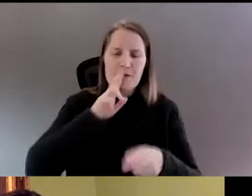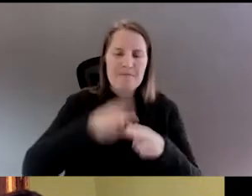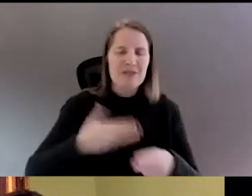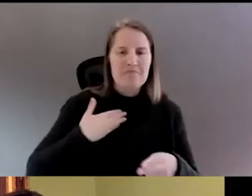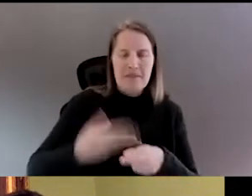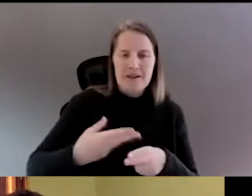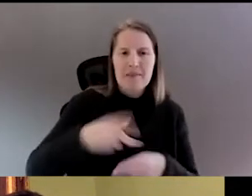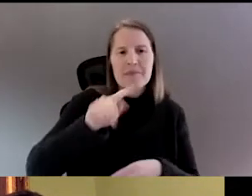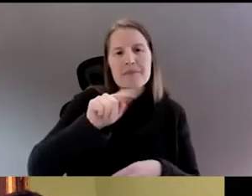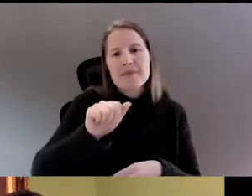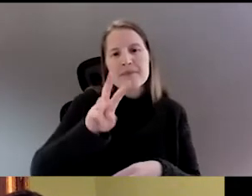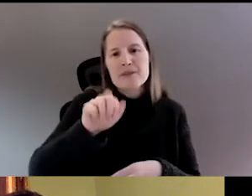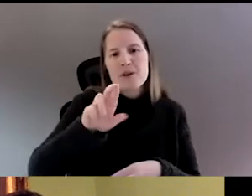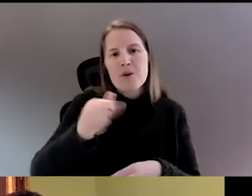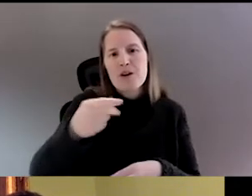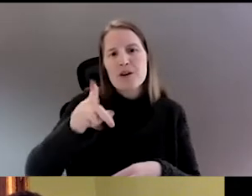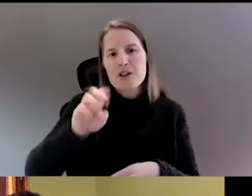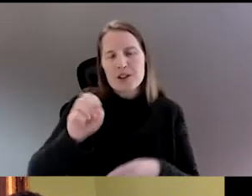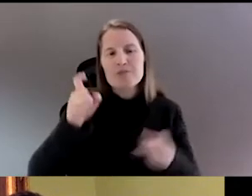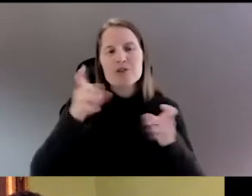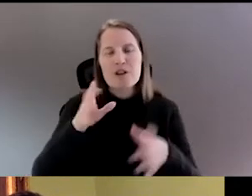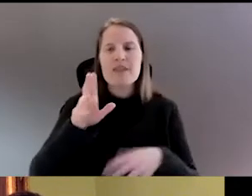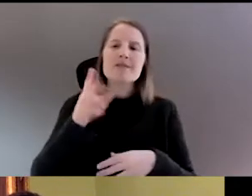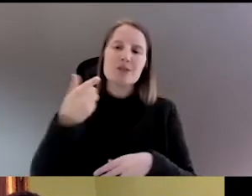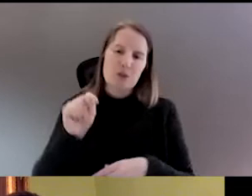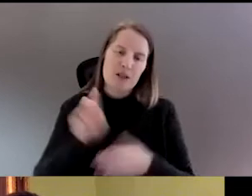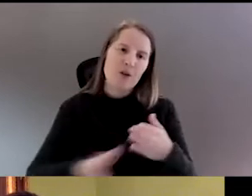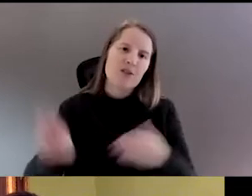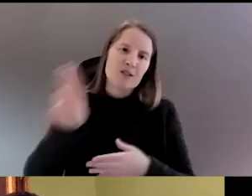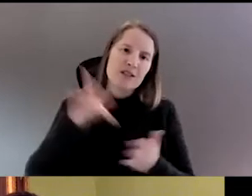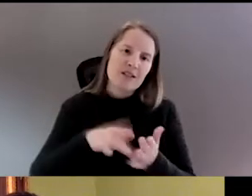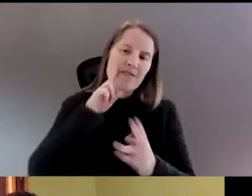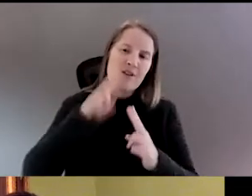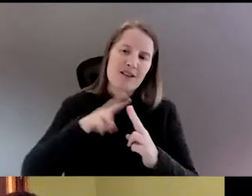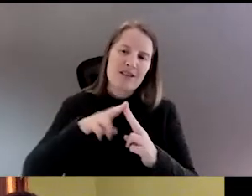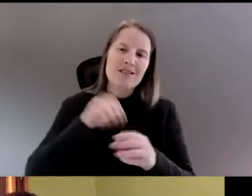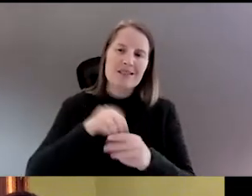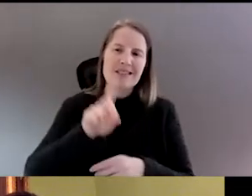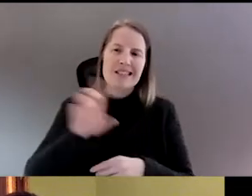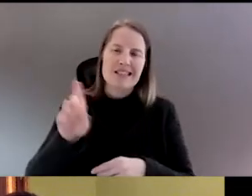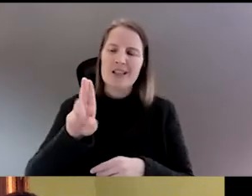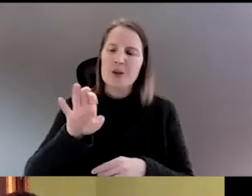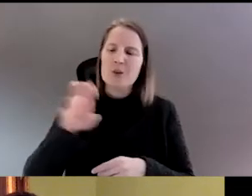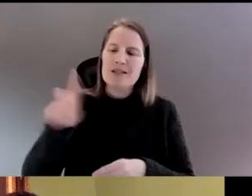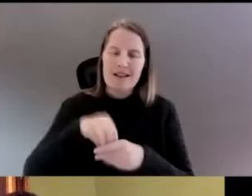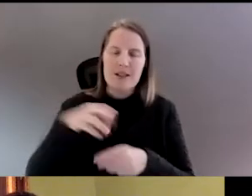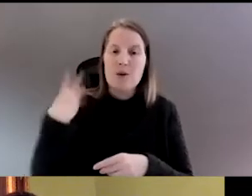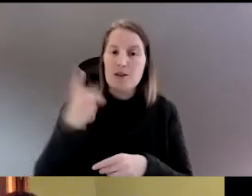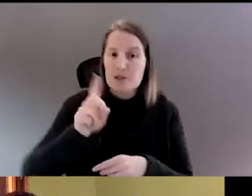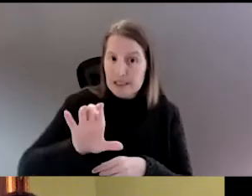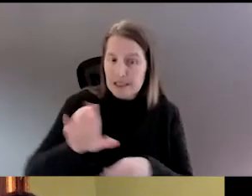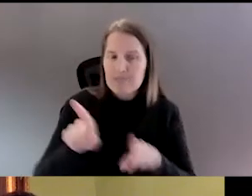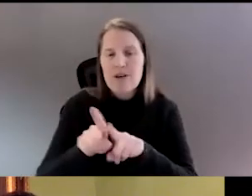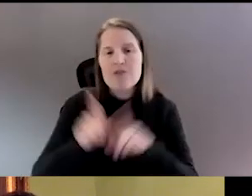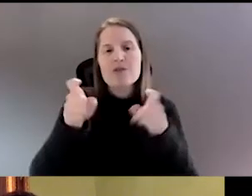Georgetown University Center for Excellence in Developmental Disabilities that's in Washington, D.C., and I'm also the director of the Georgetown